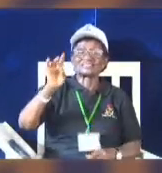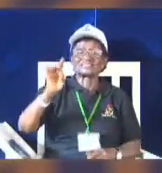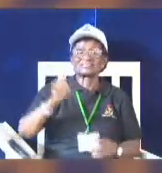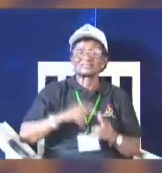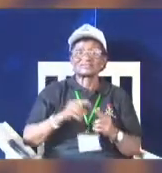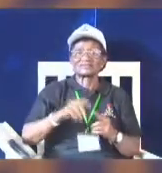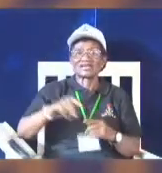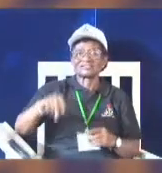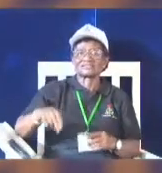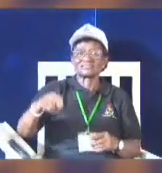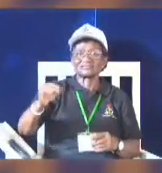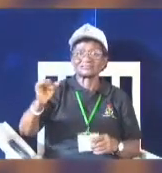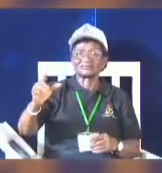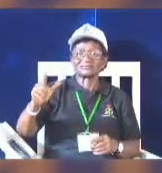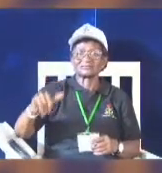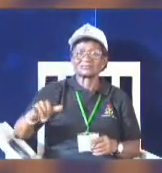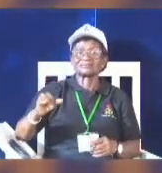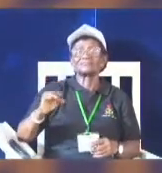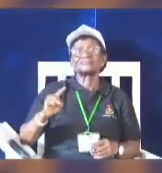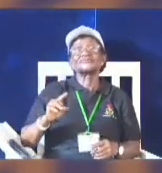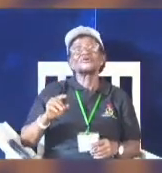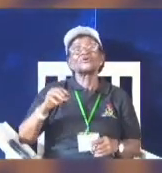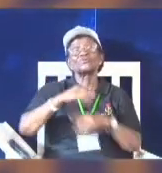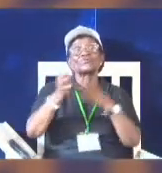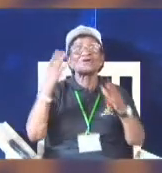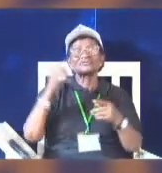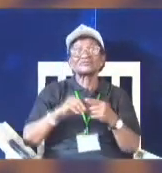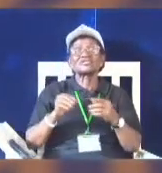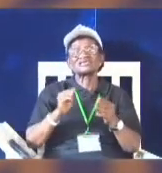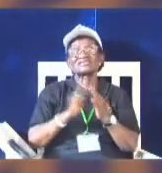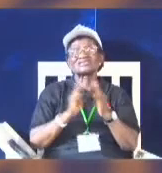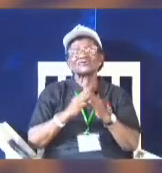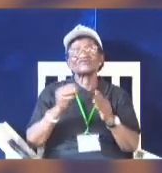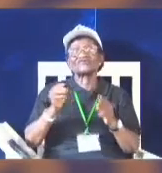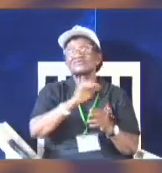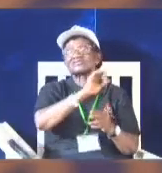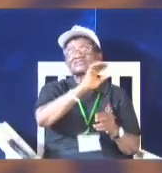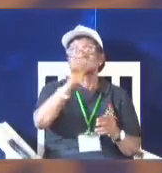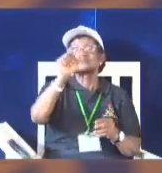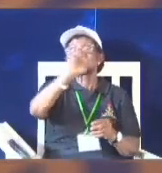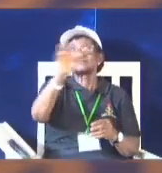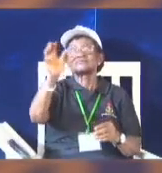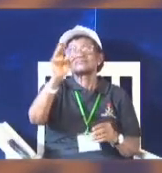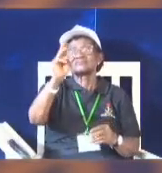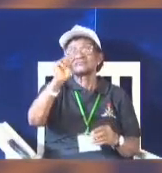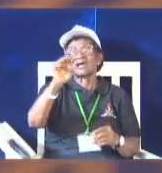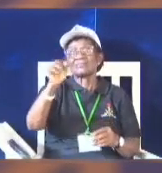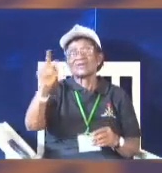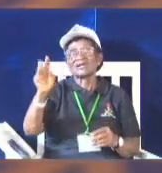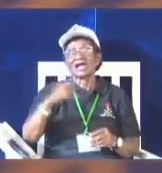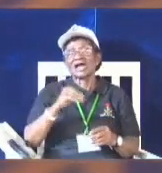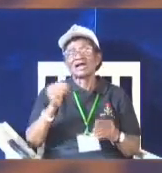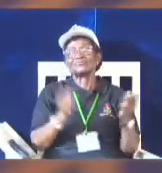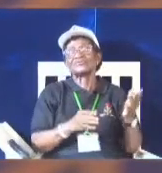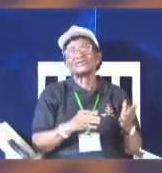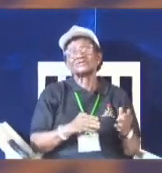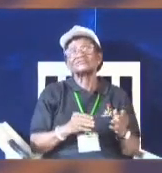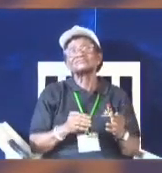Then Philip went down to the city of Samaria and preached Christ unto them.